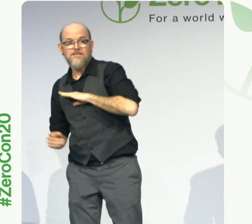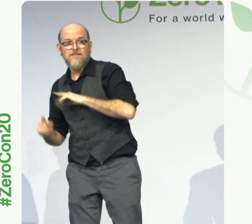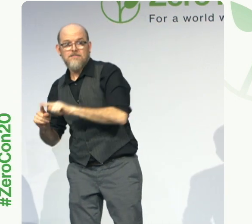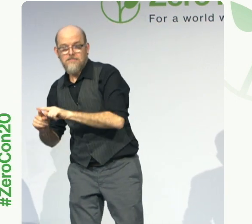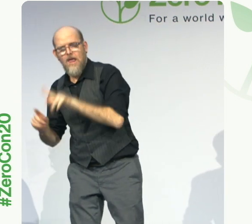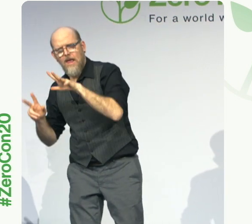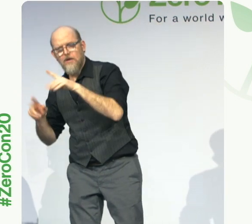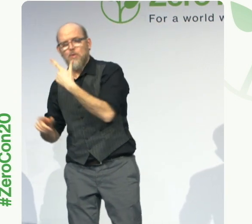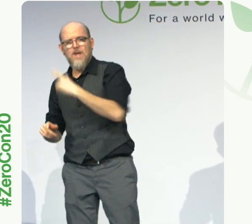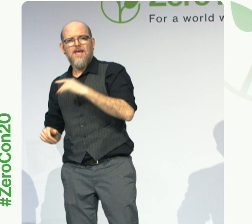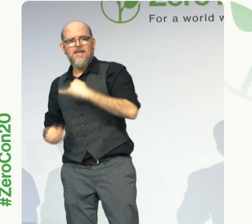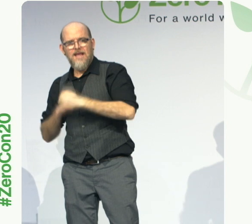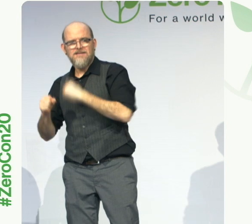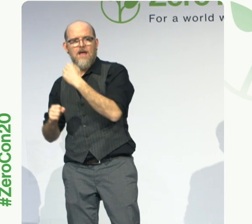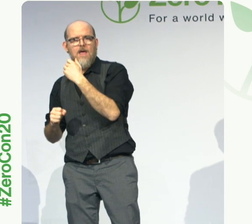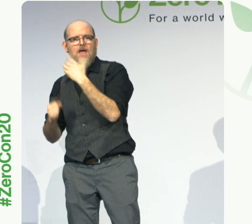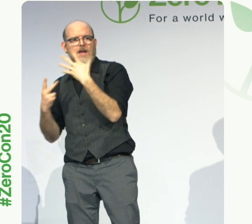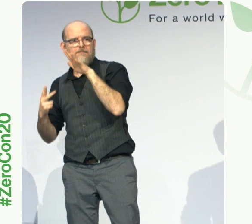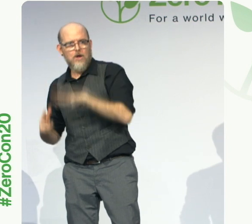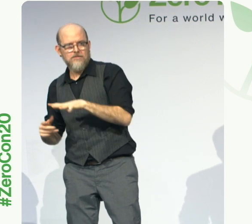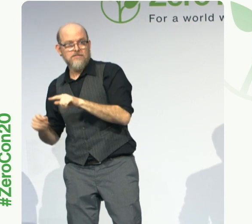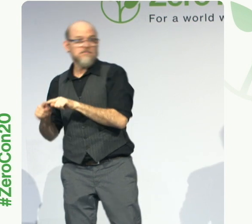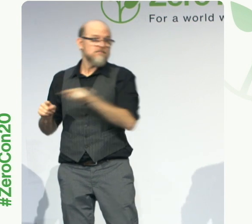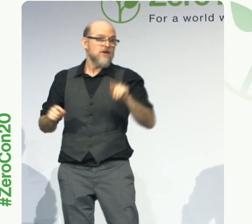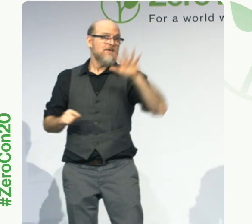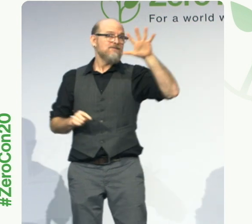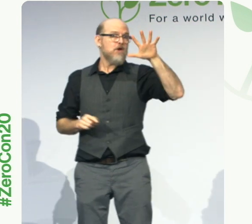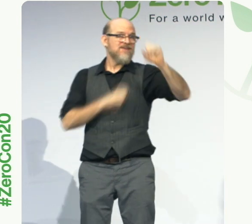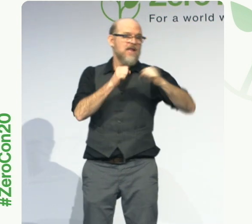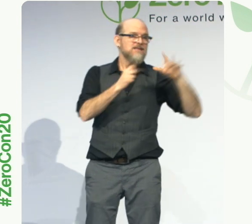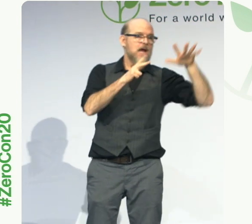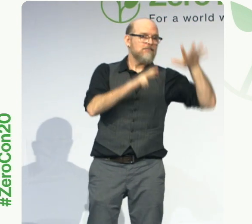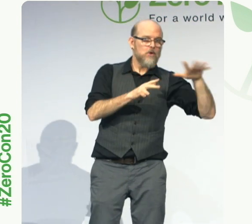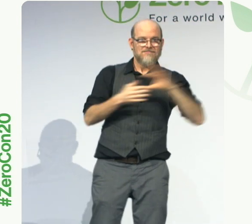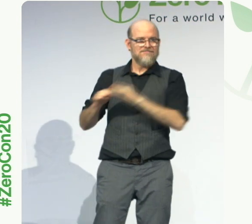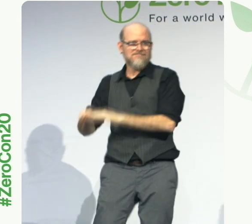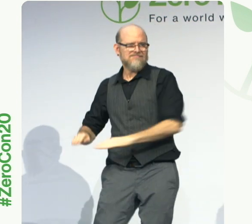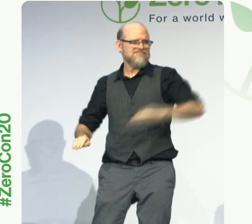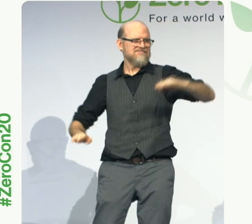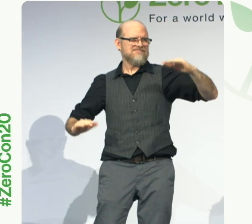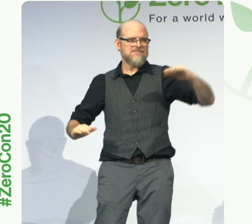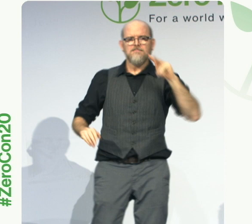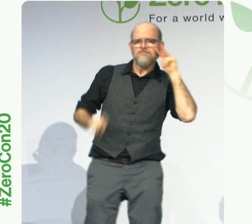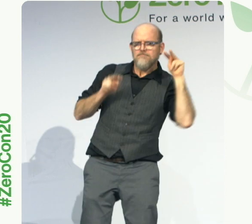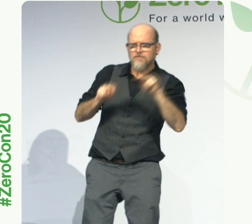supports access to early childhood care and education based on the needs of the child and the preschool.